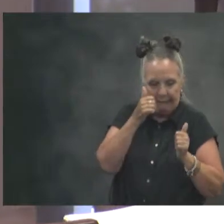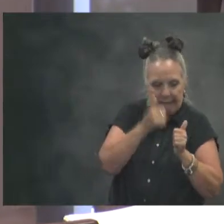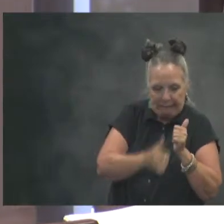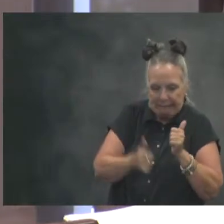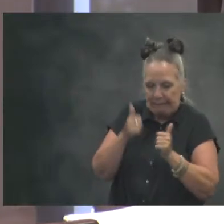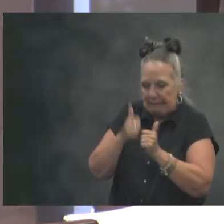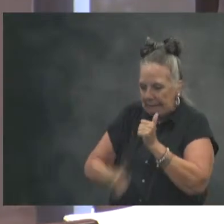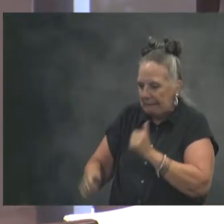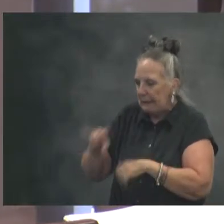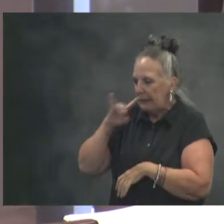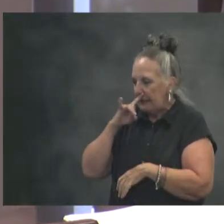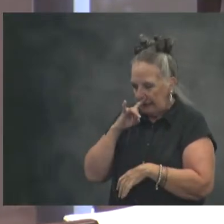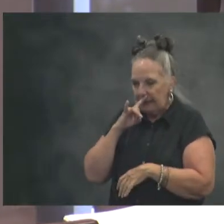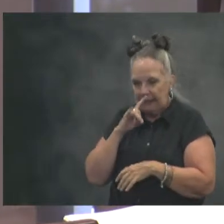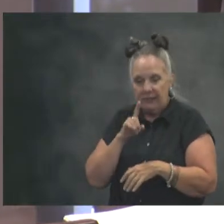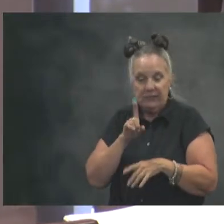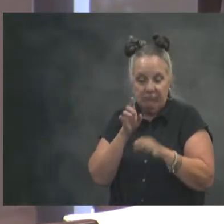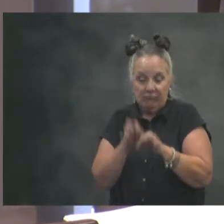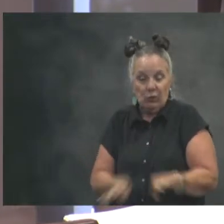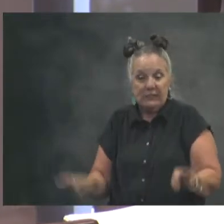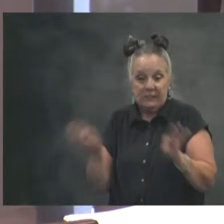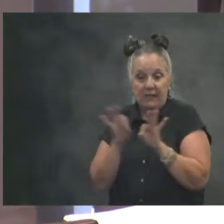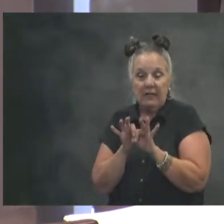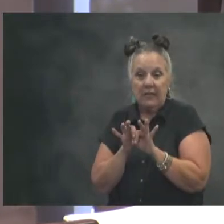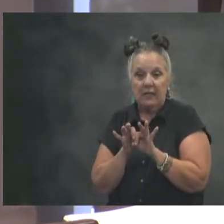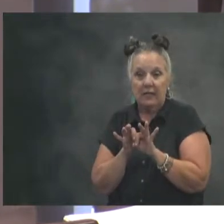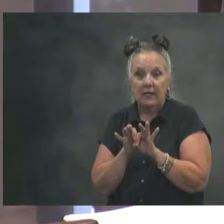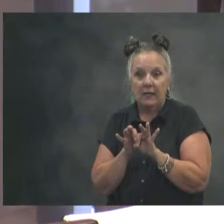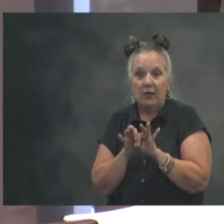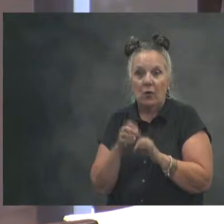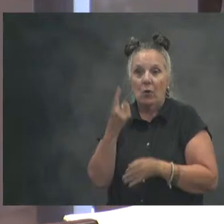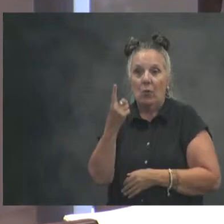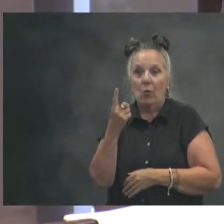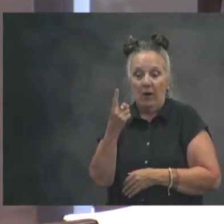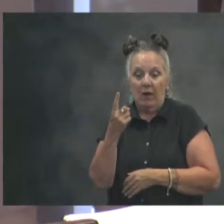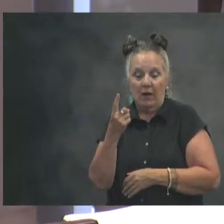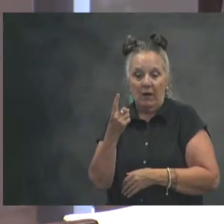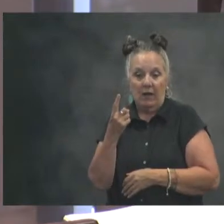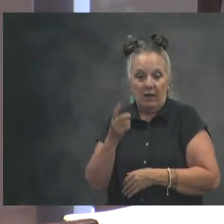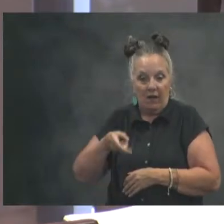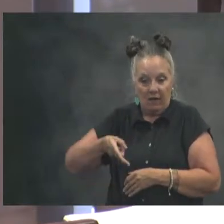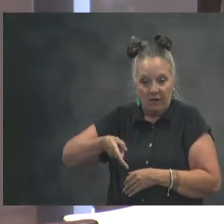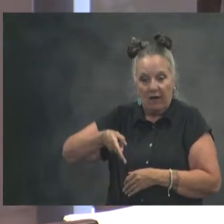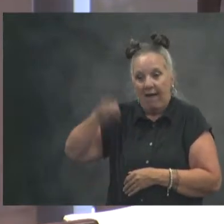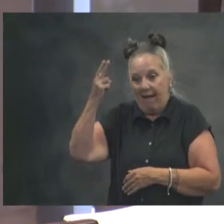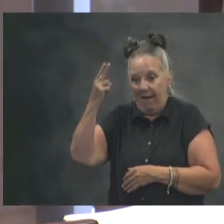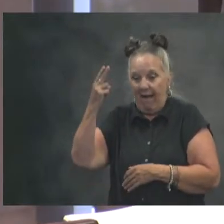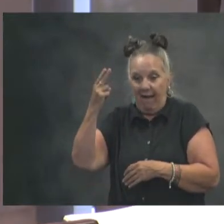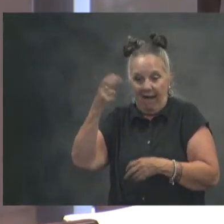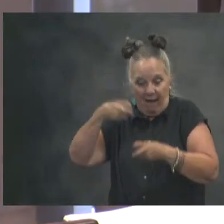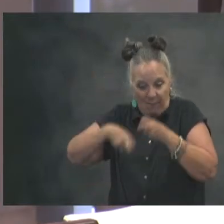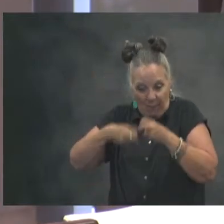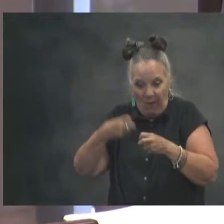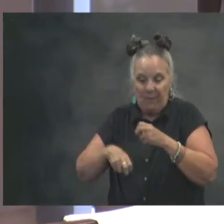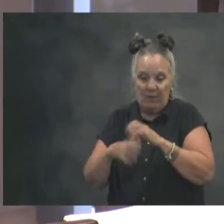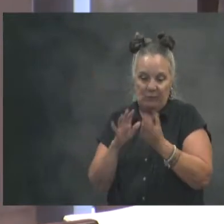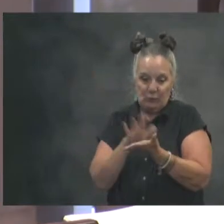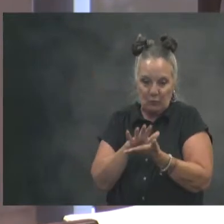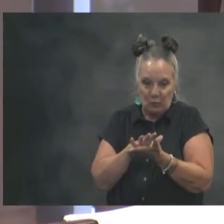every child is pretty significant. And this is one of our highest poverty schools. I want to extend my